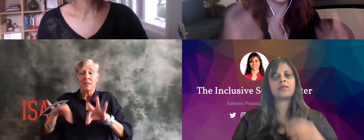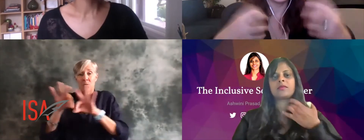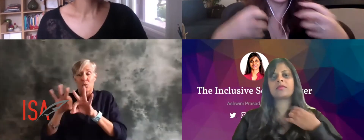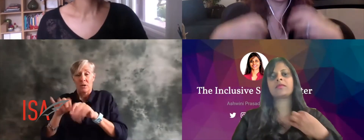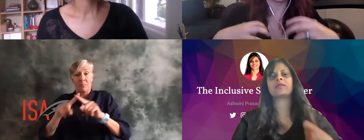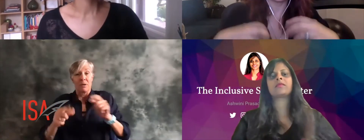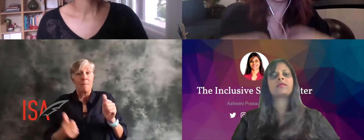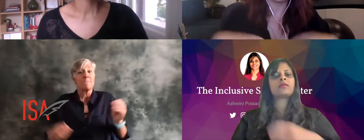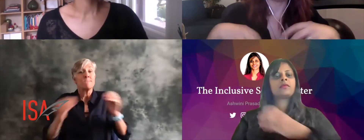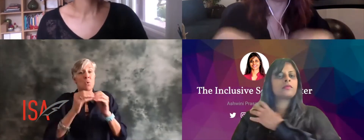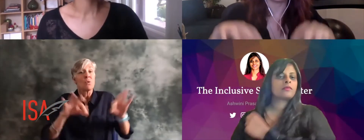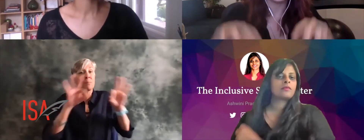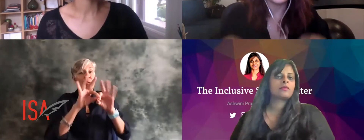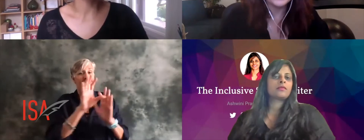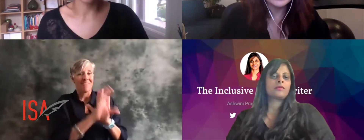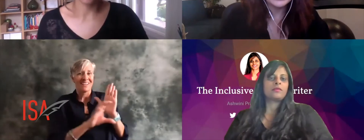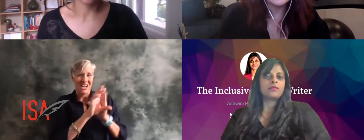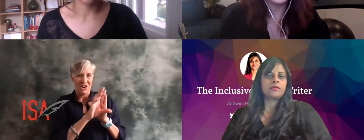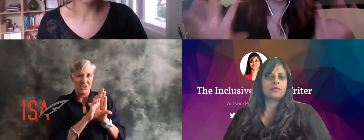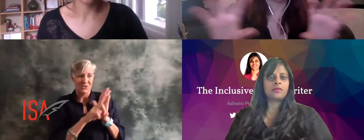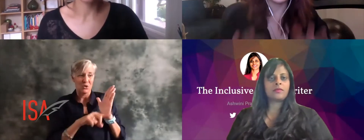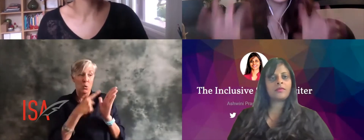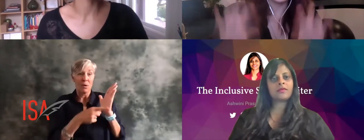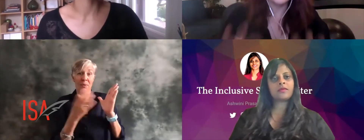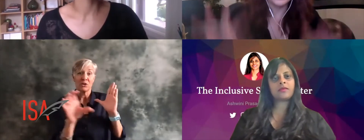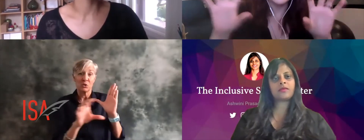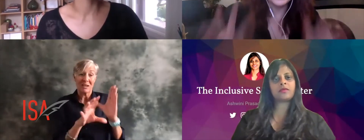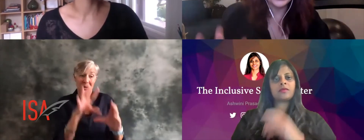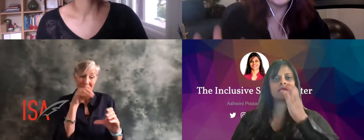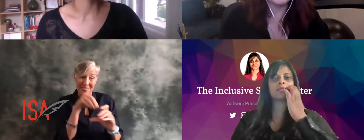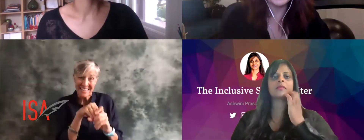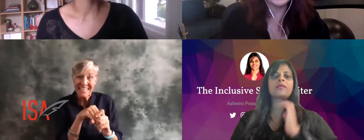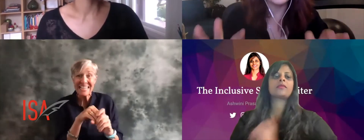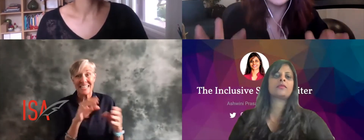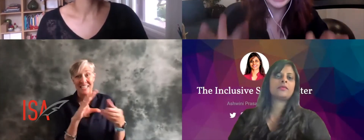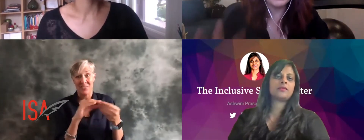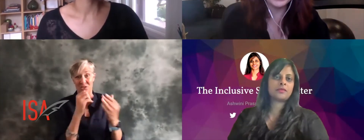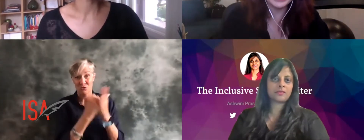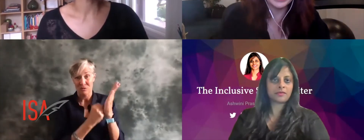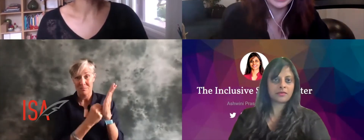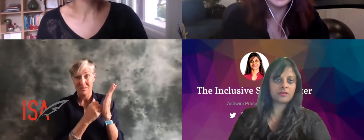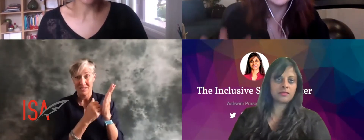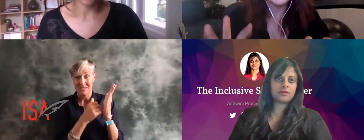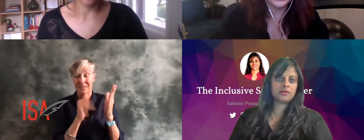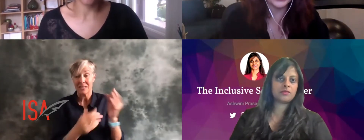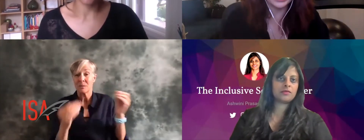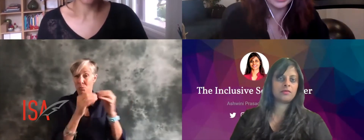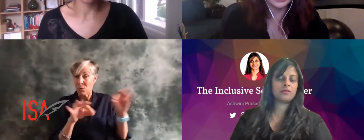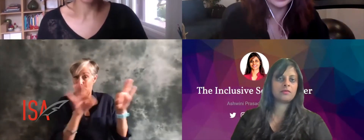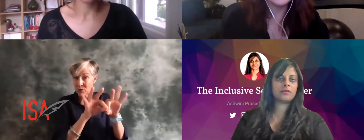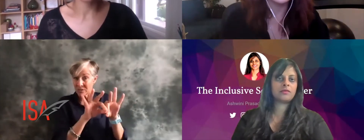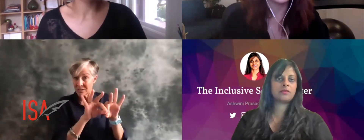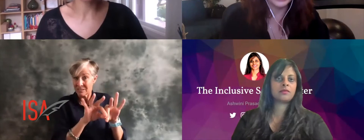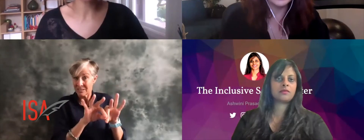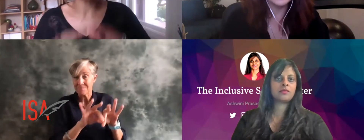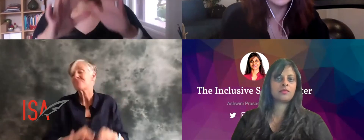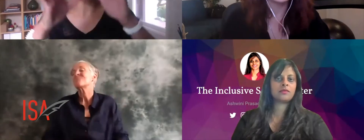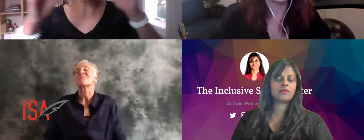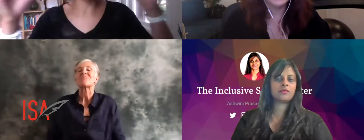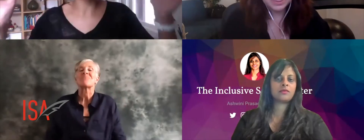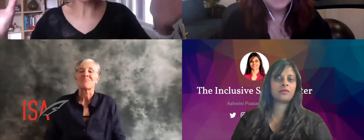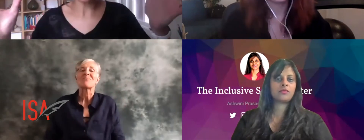as the character itself and what they're doing within the script of what's happening in the story. It's a